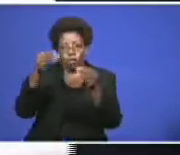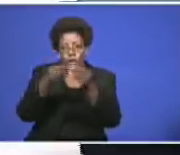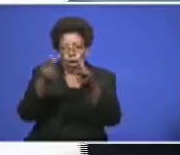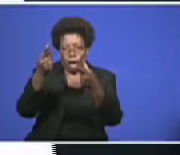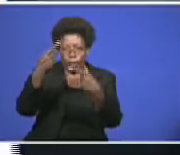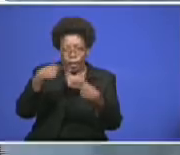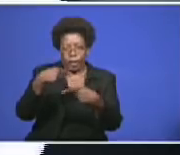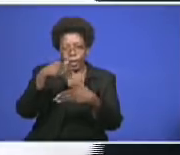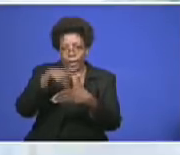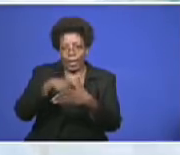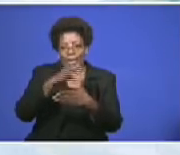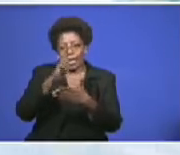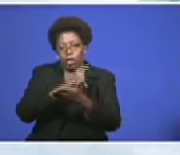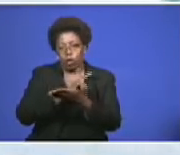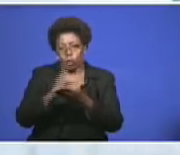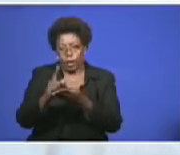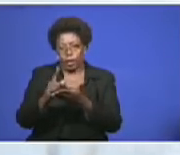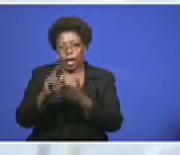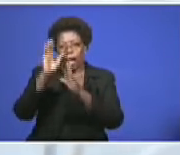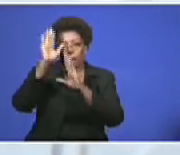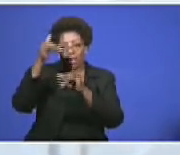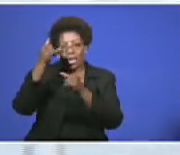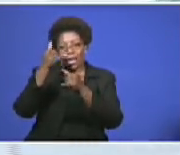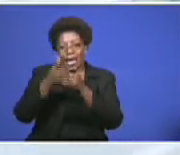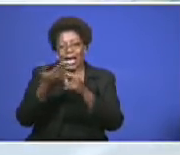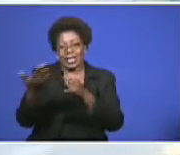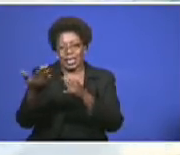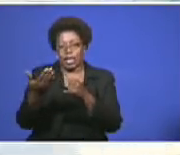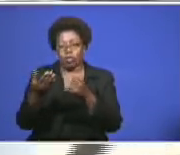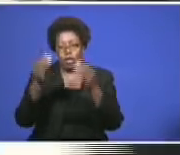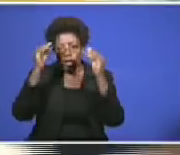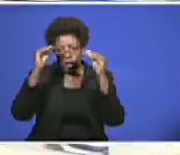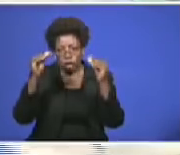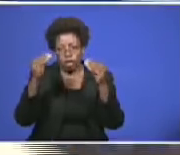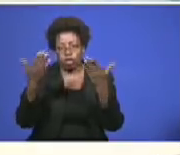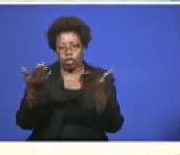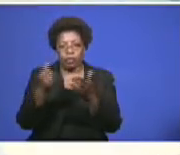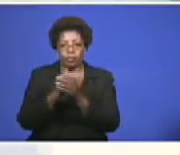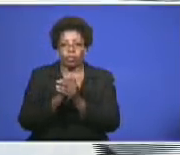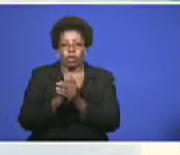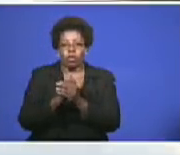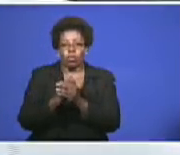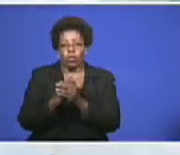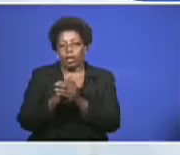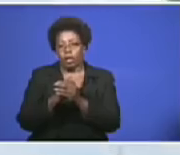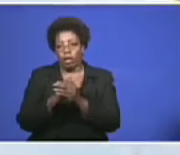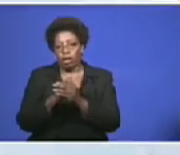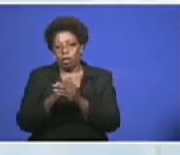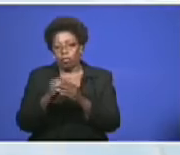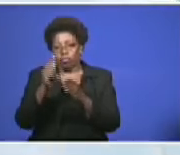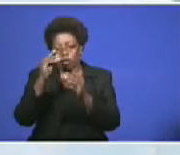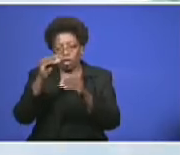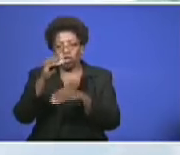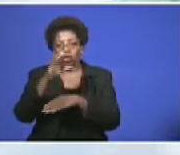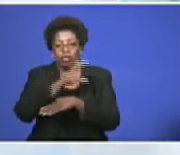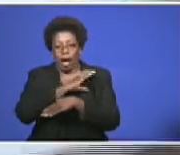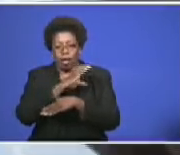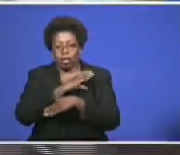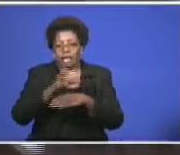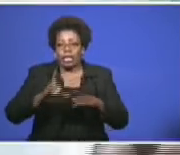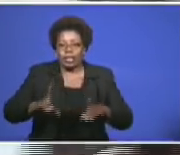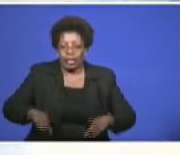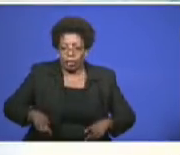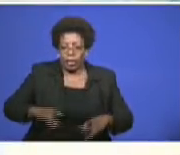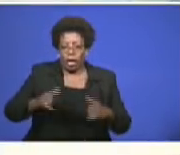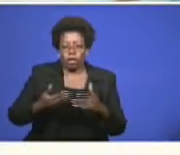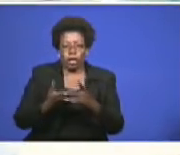at these different levels? Basketball is like the last thing we teach. It's basically about character, discipline, and